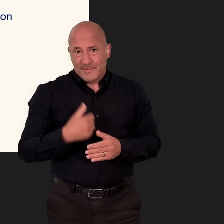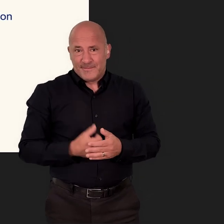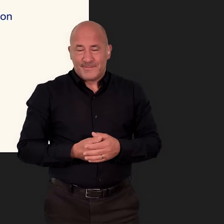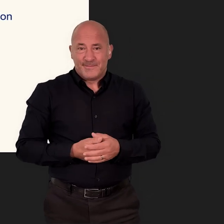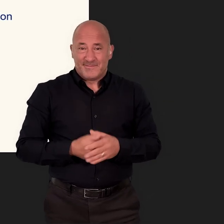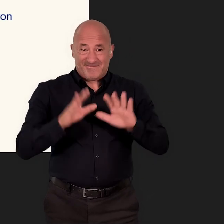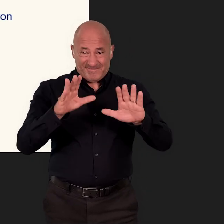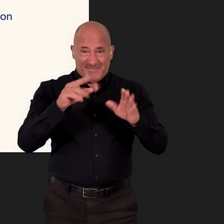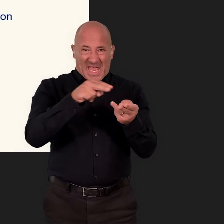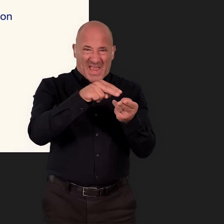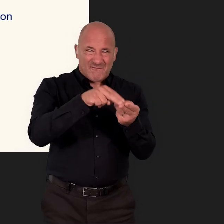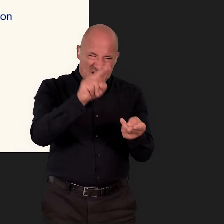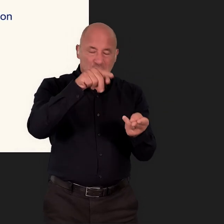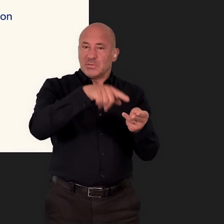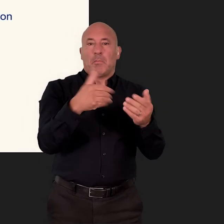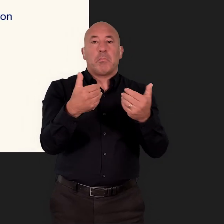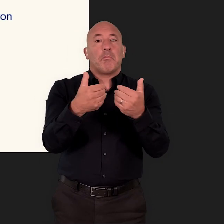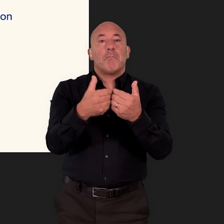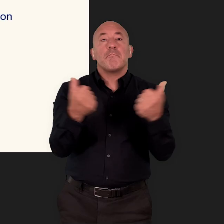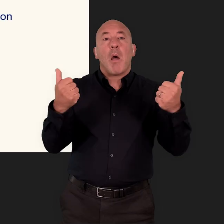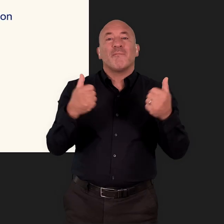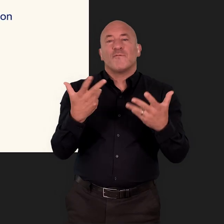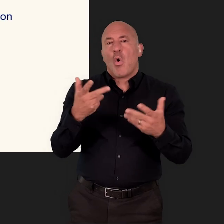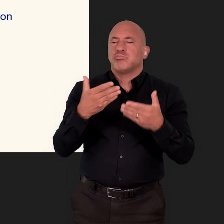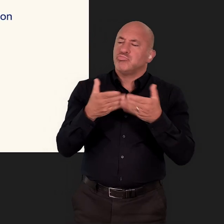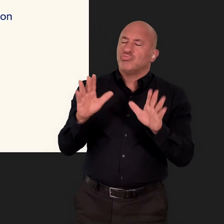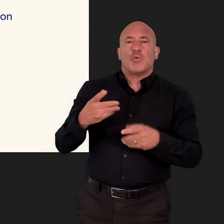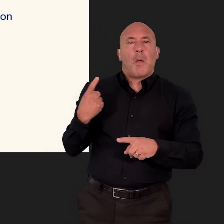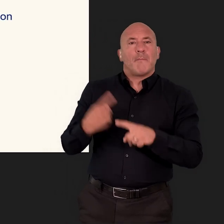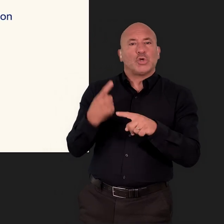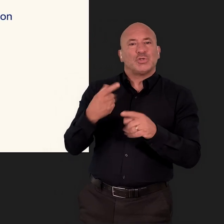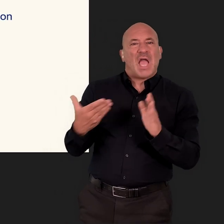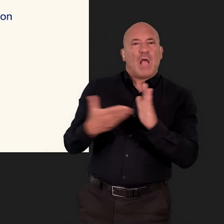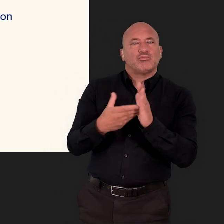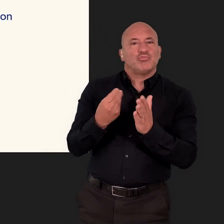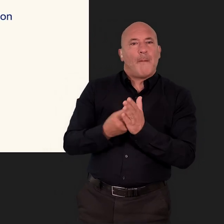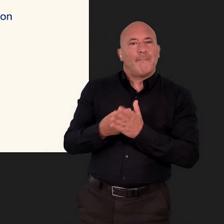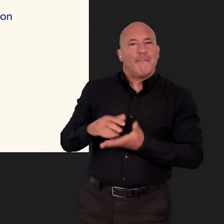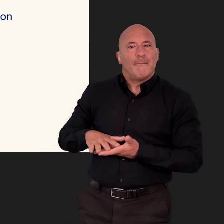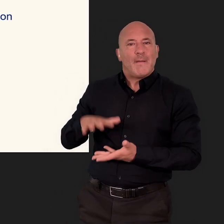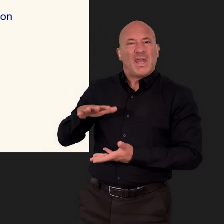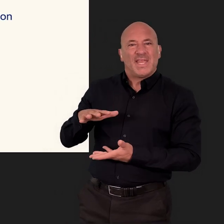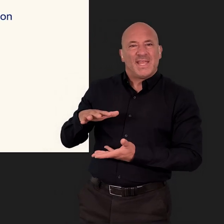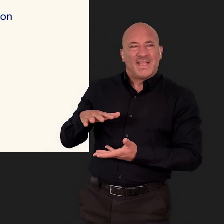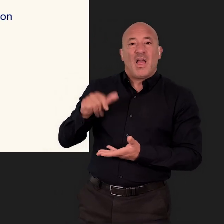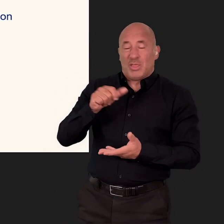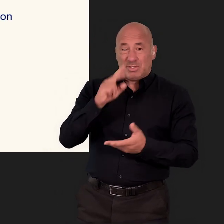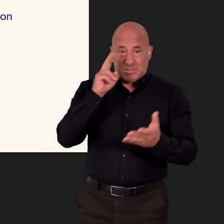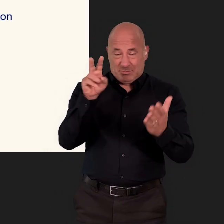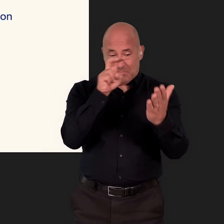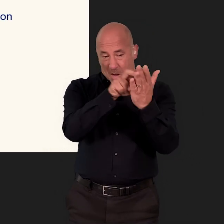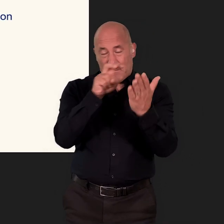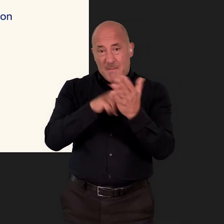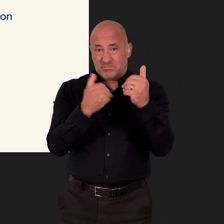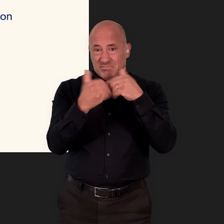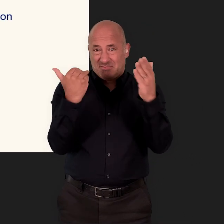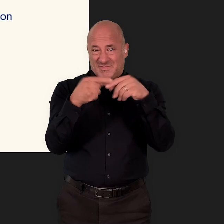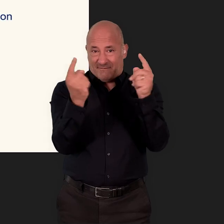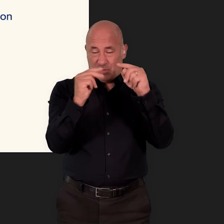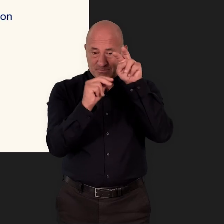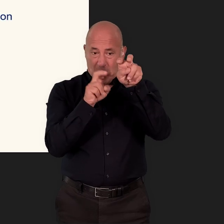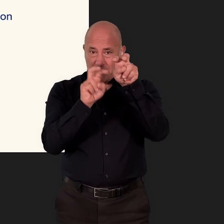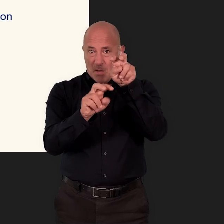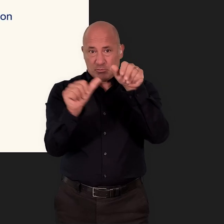calculated. Please be aware that inflation should be considered as separate from general contingency and should be